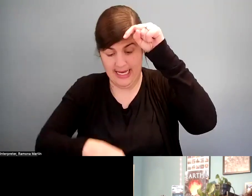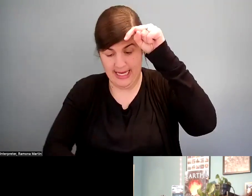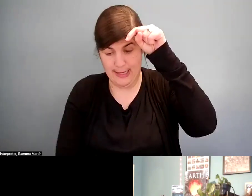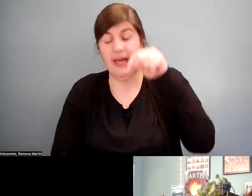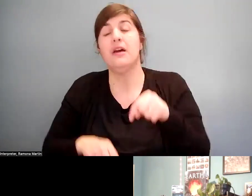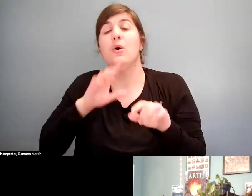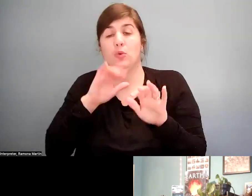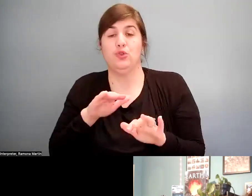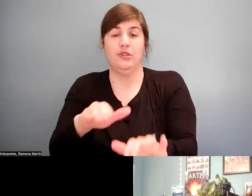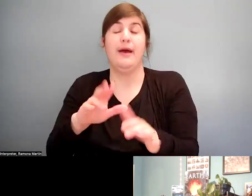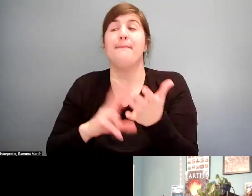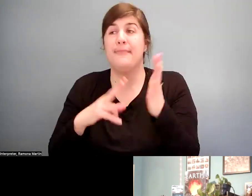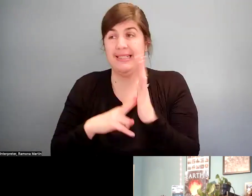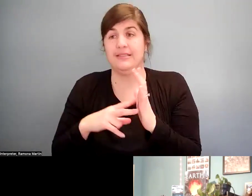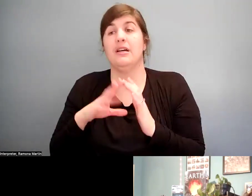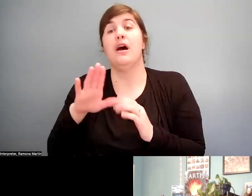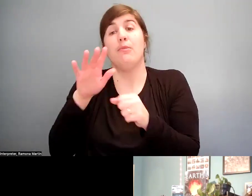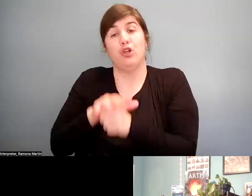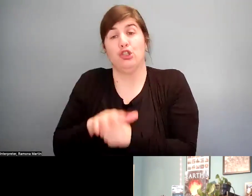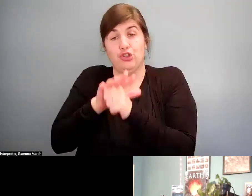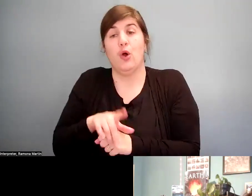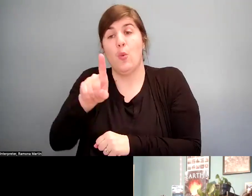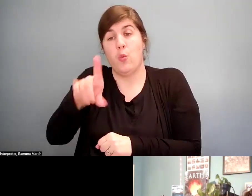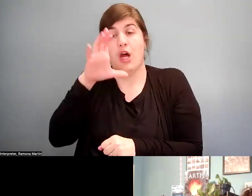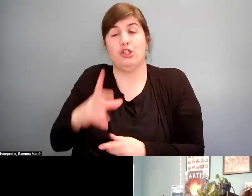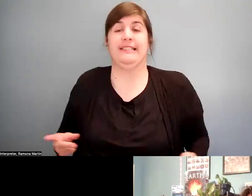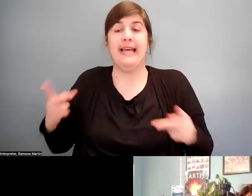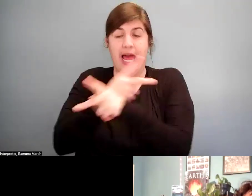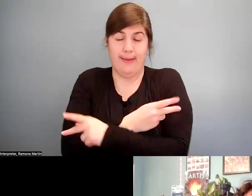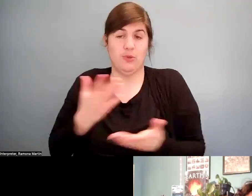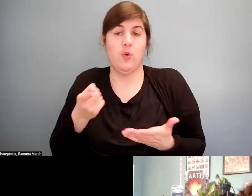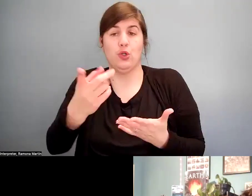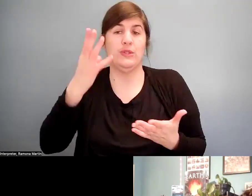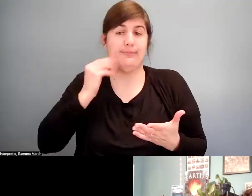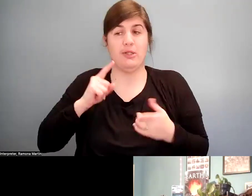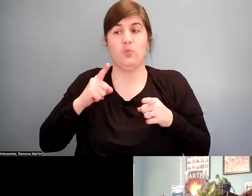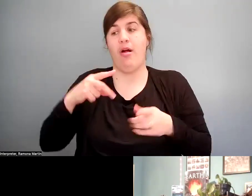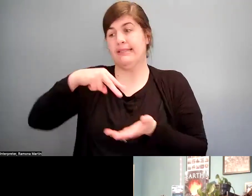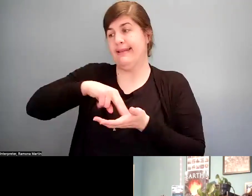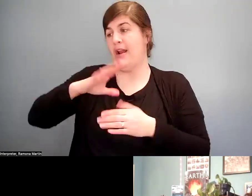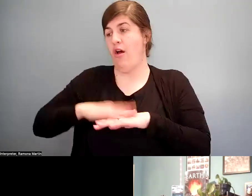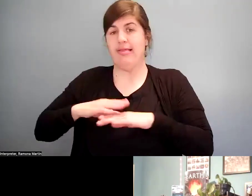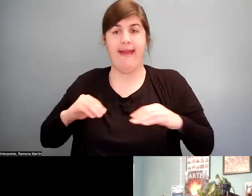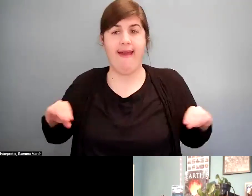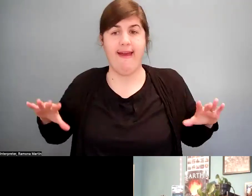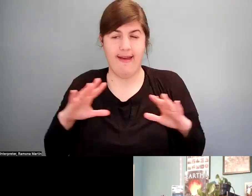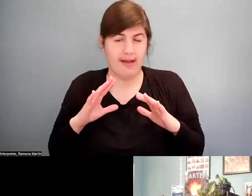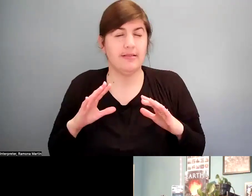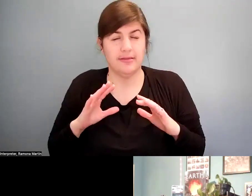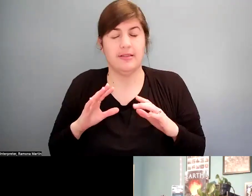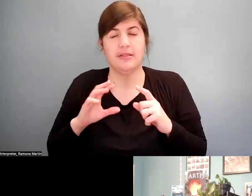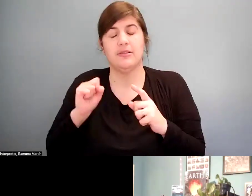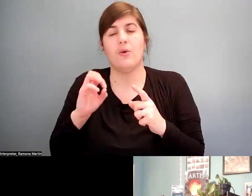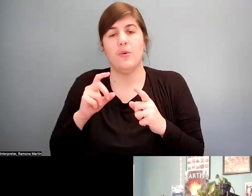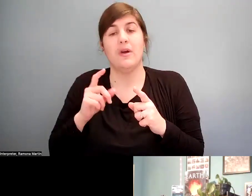is 100 times what we experience on land. And what that means for volcanoes is it's harder for it to